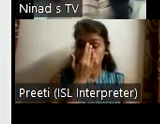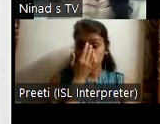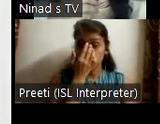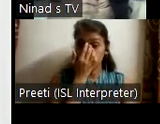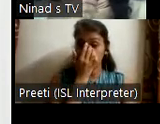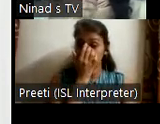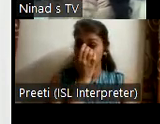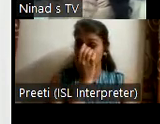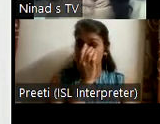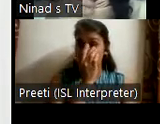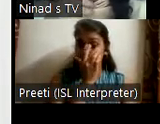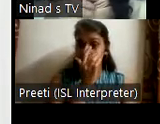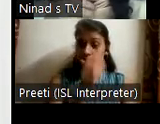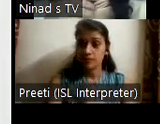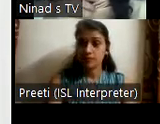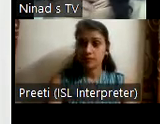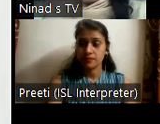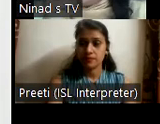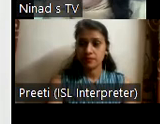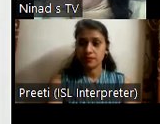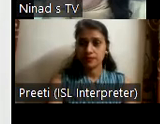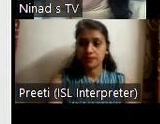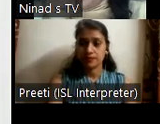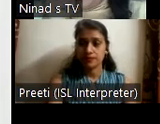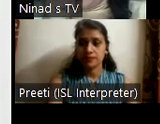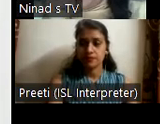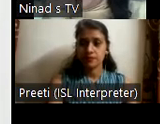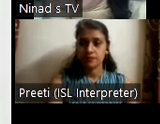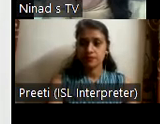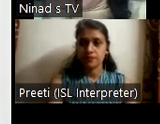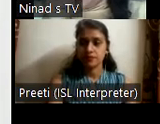at individual, how the individual is